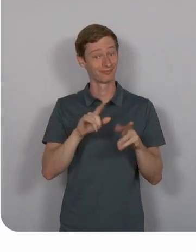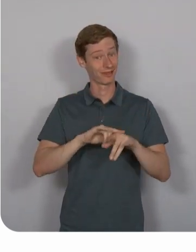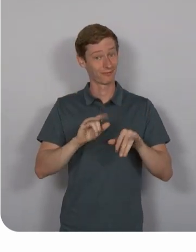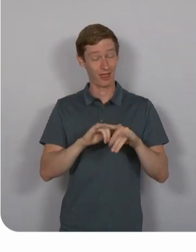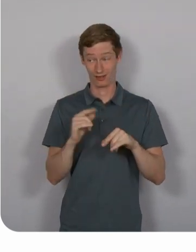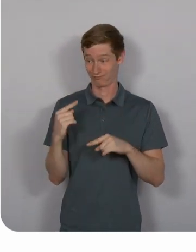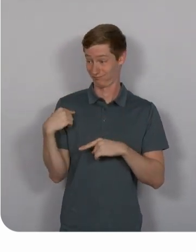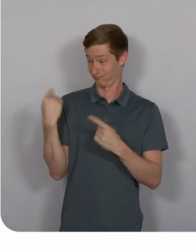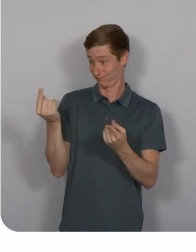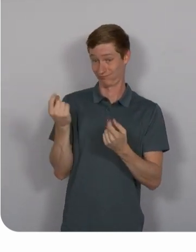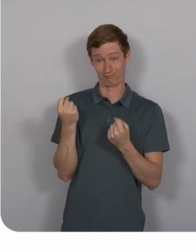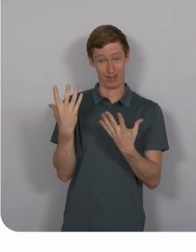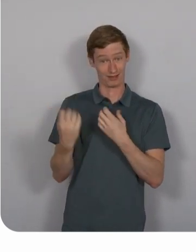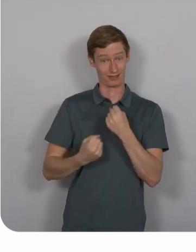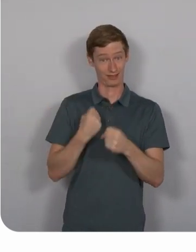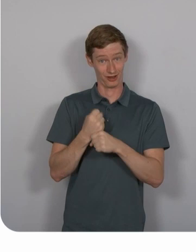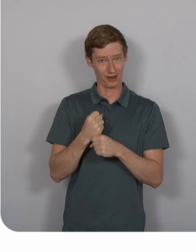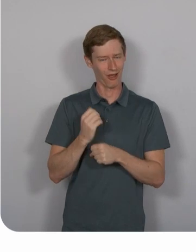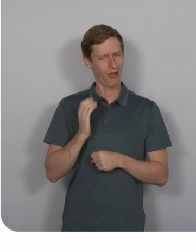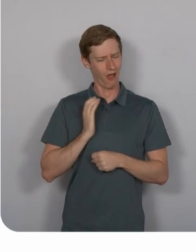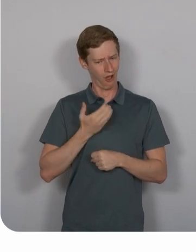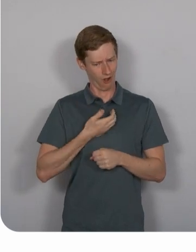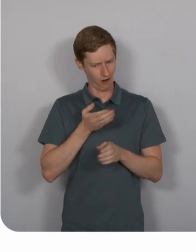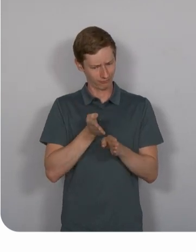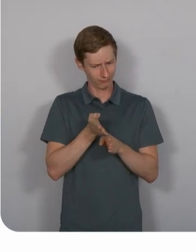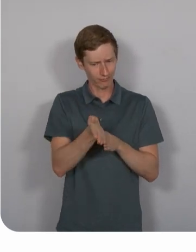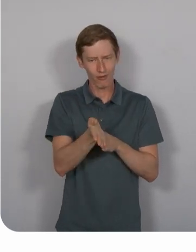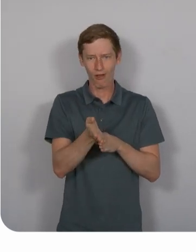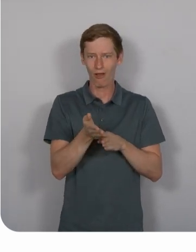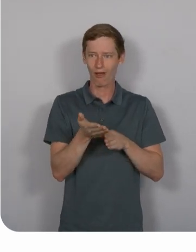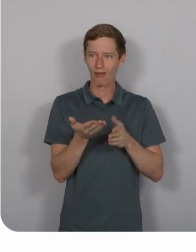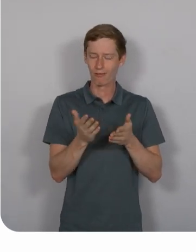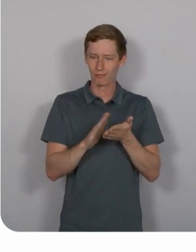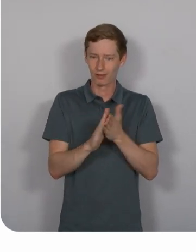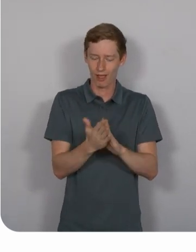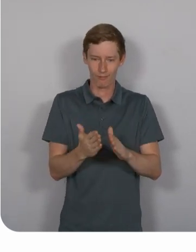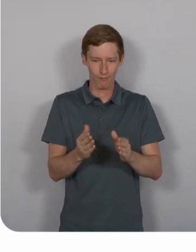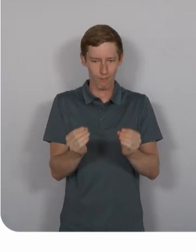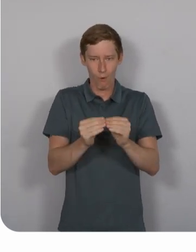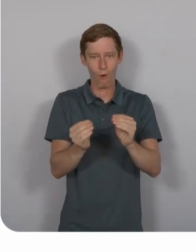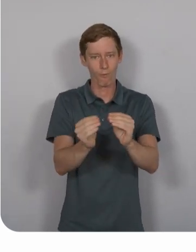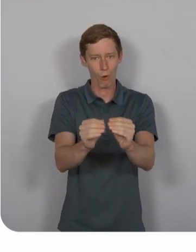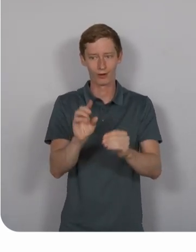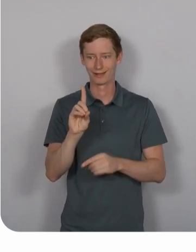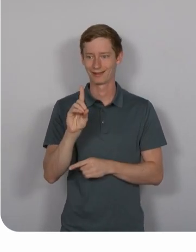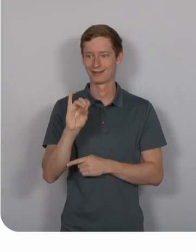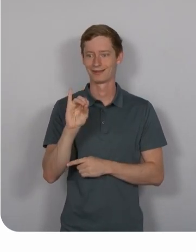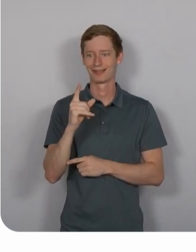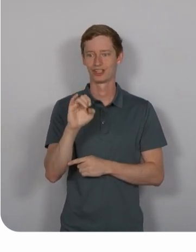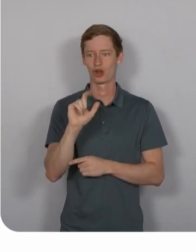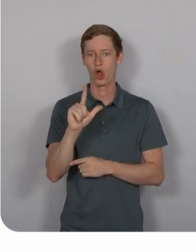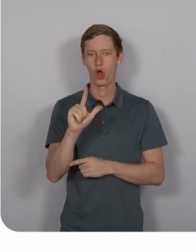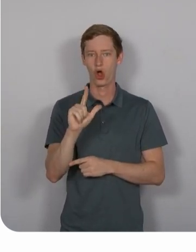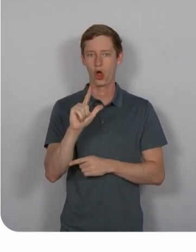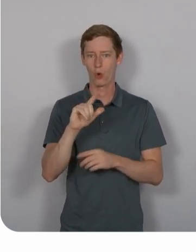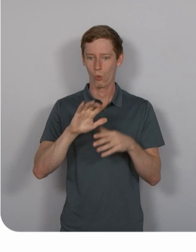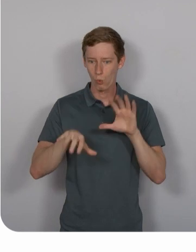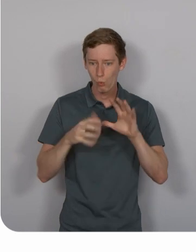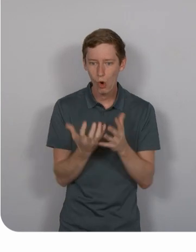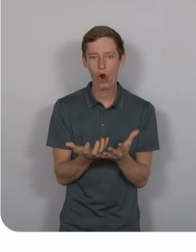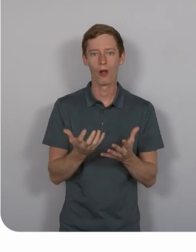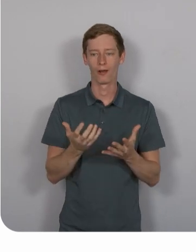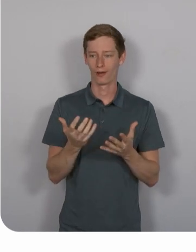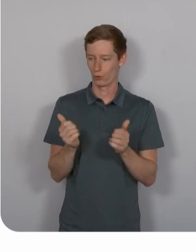few decades, our industry has been building up this increasingly vibrant digital world alongside it with all the apps and digital content that